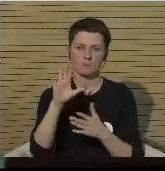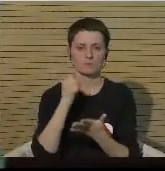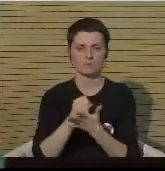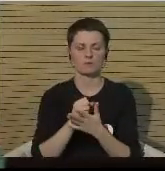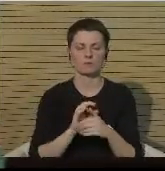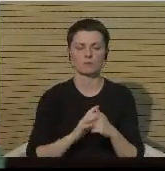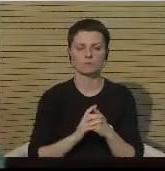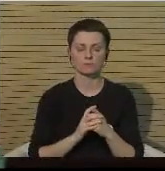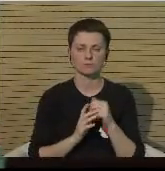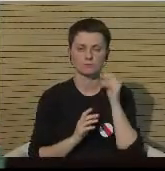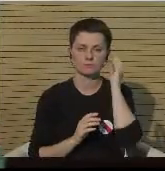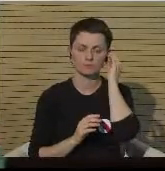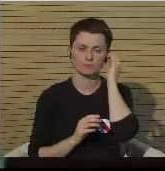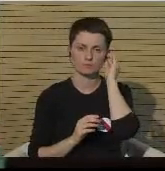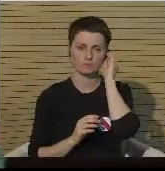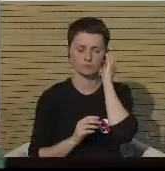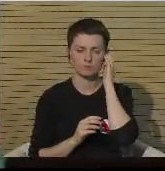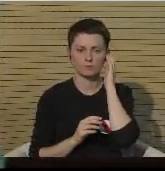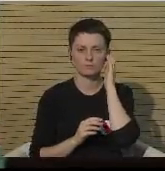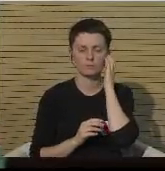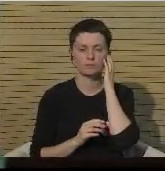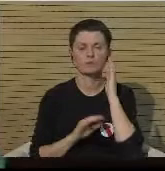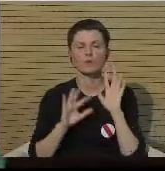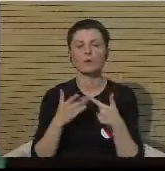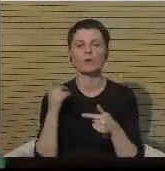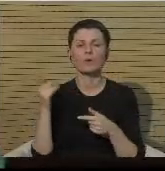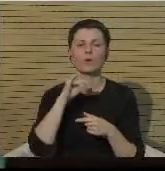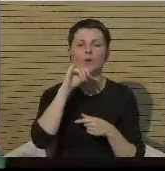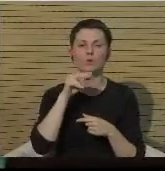by identity, even if he writes in Russian.